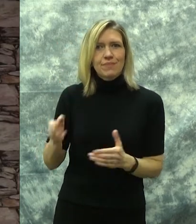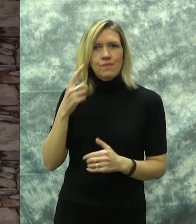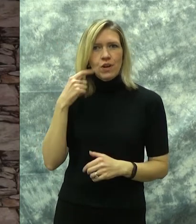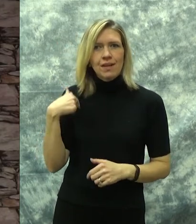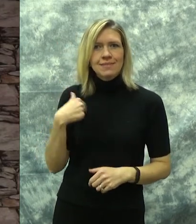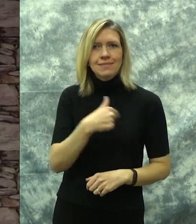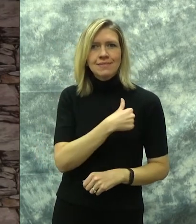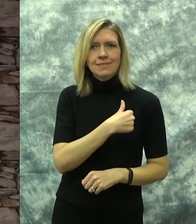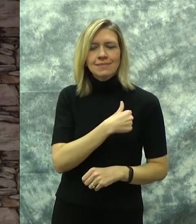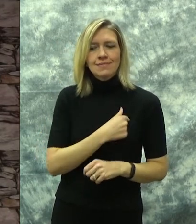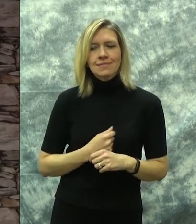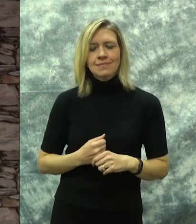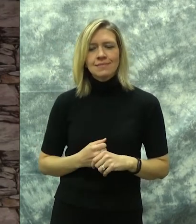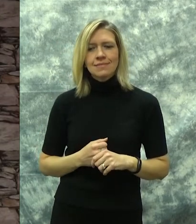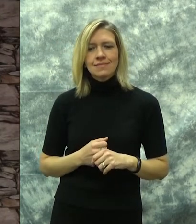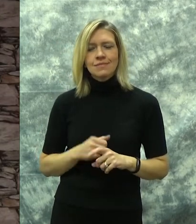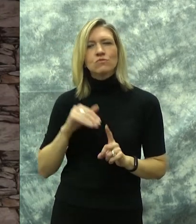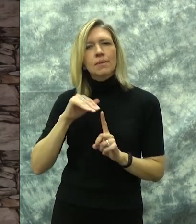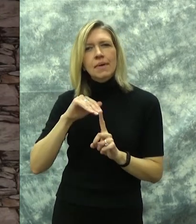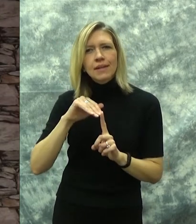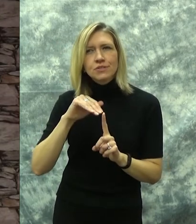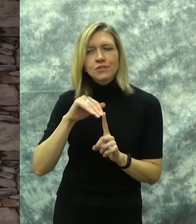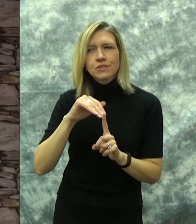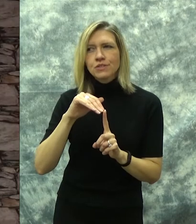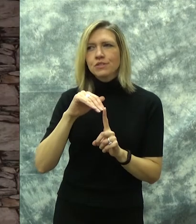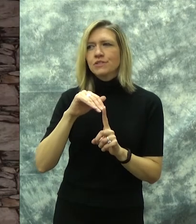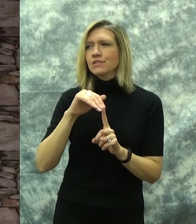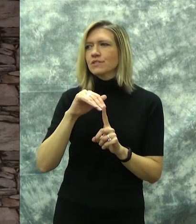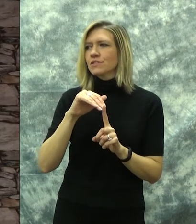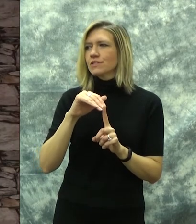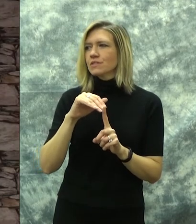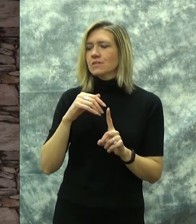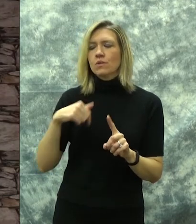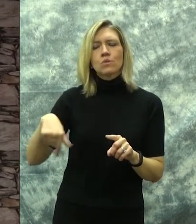the reminders that we are so blessed.